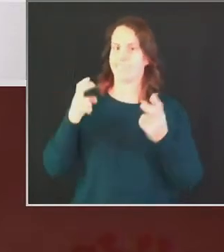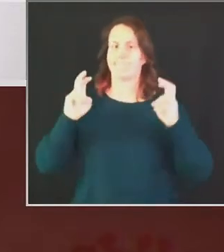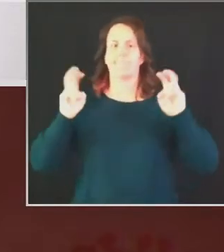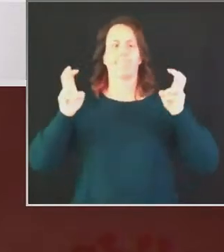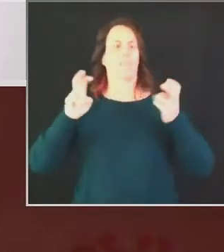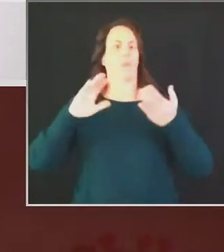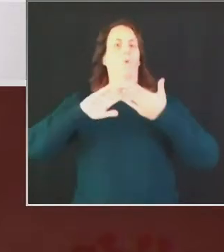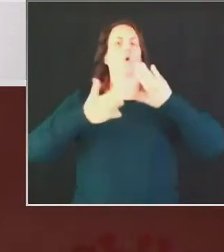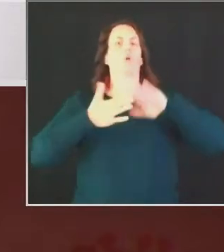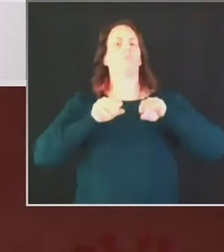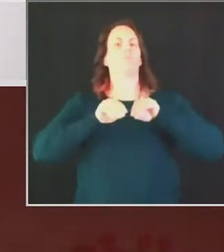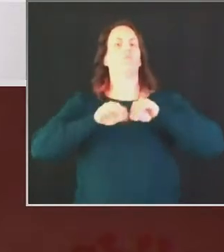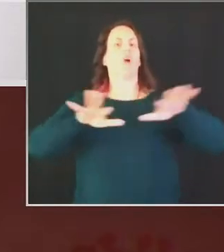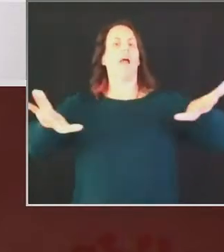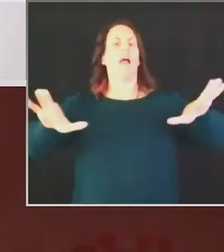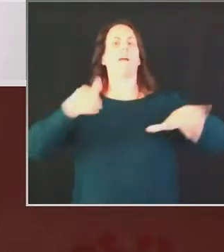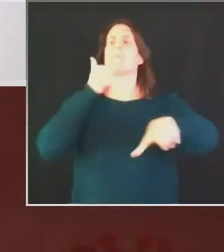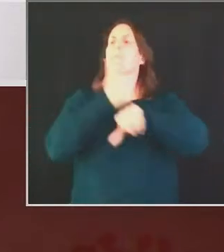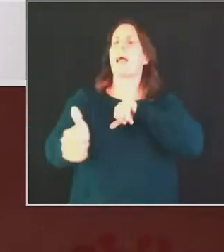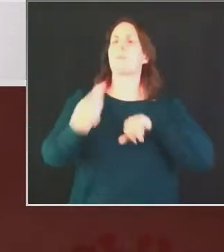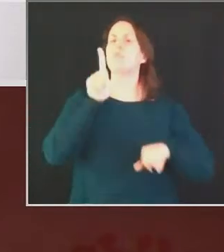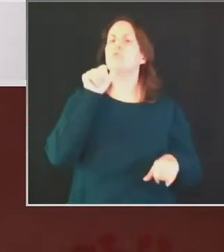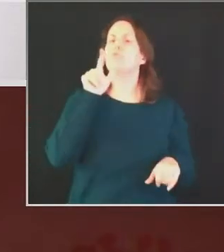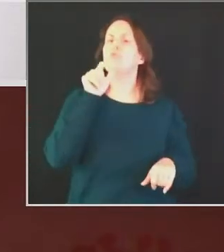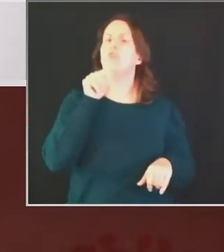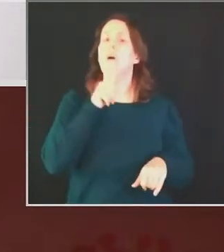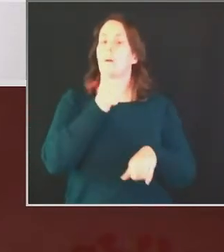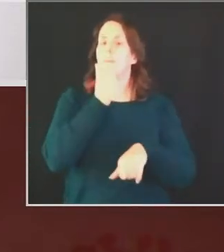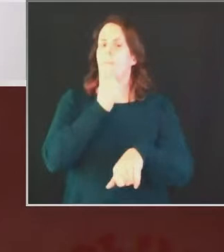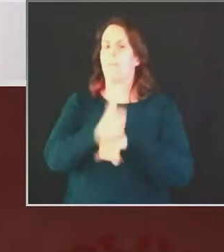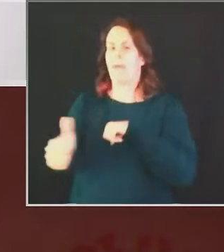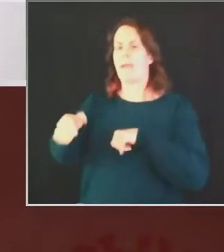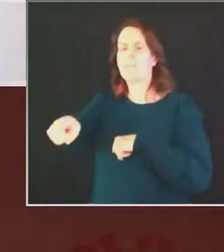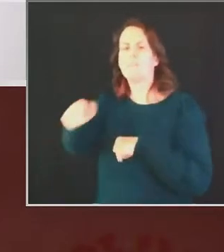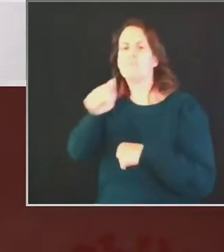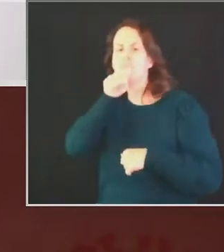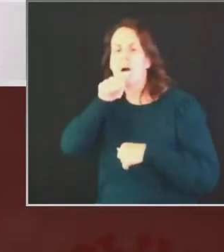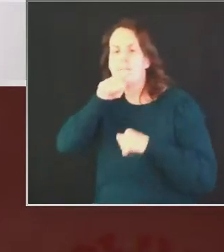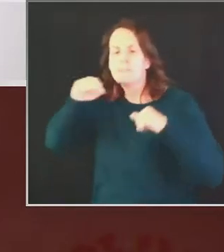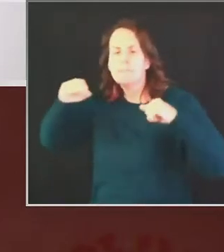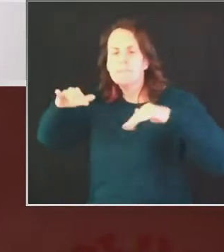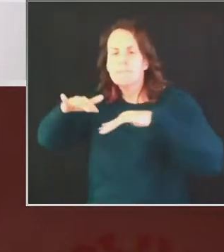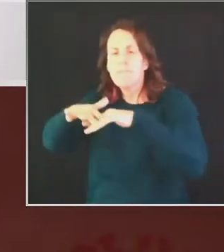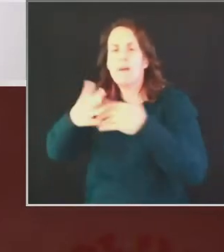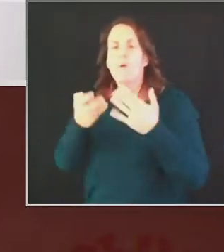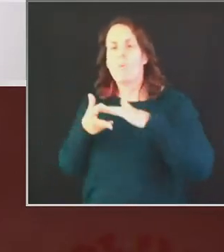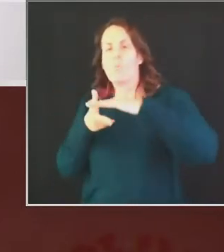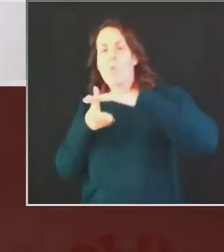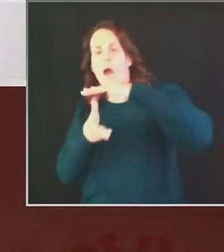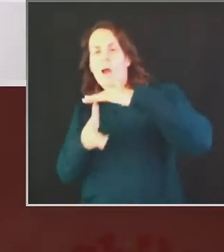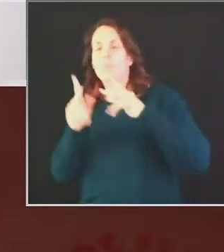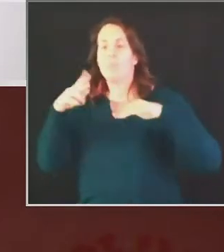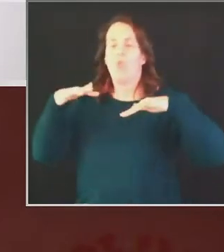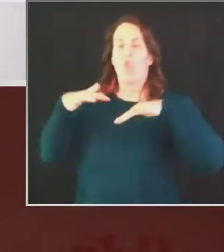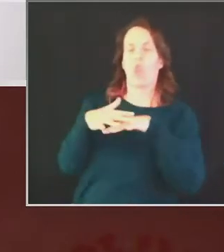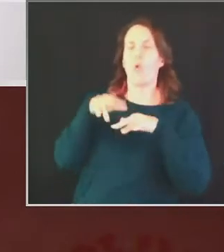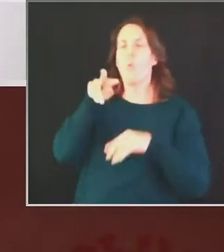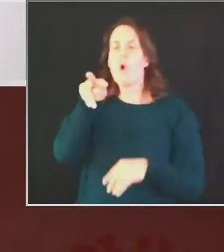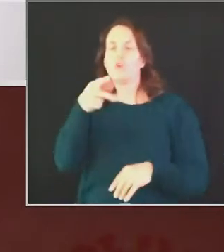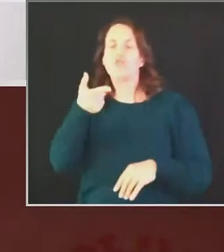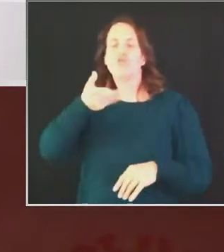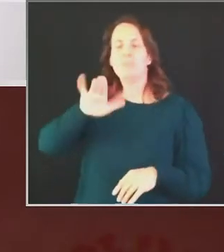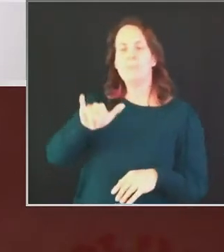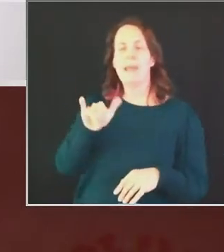People getting together in their garage to watch the Packer game or holding a birthday party or something like that. How will